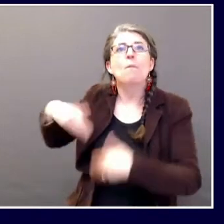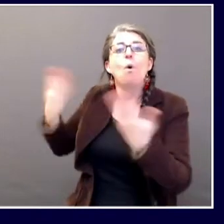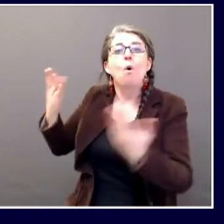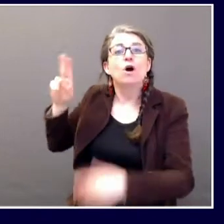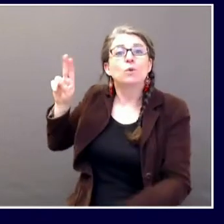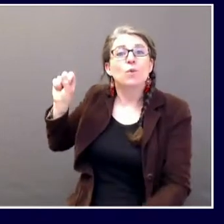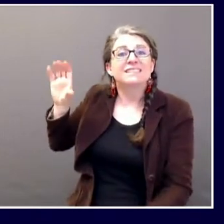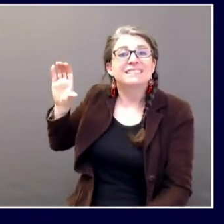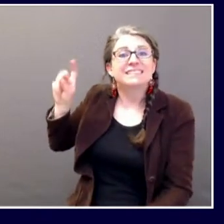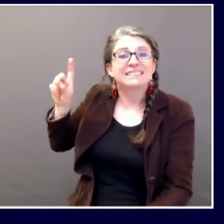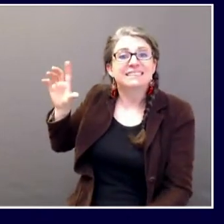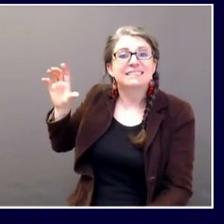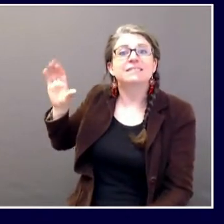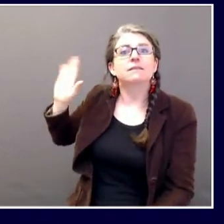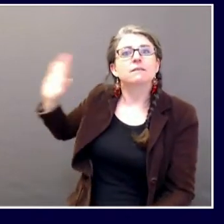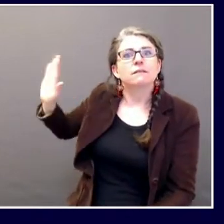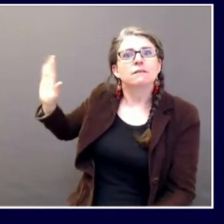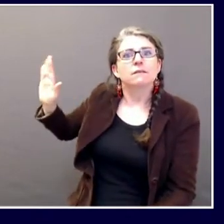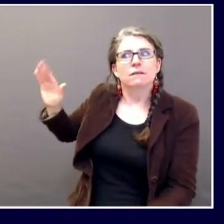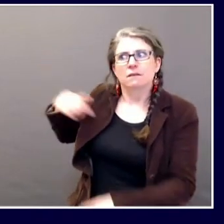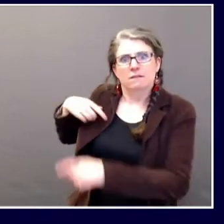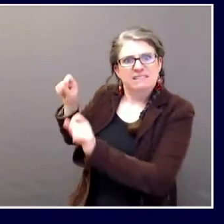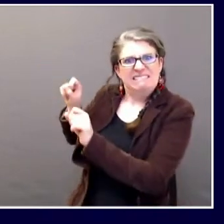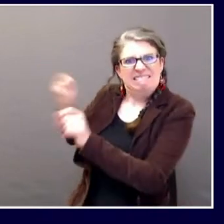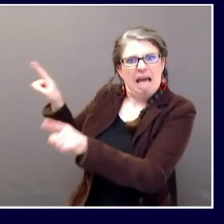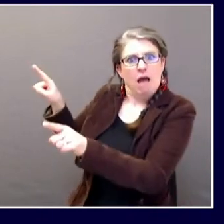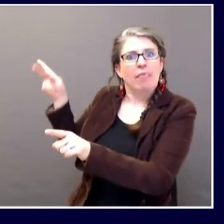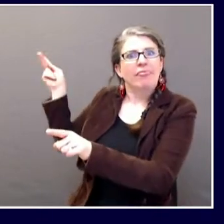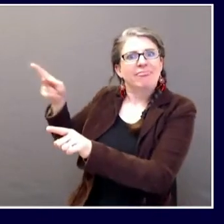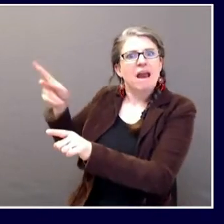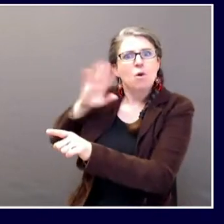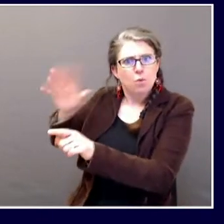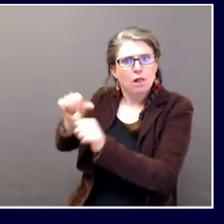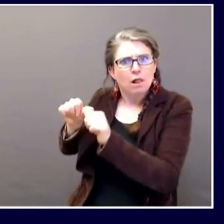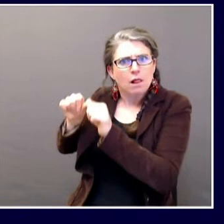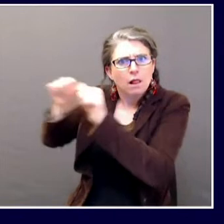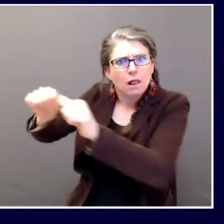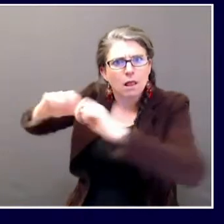CDC laboratory are separately but simultaneously